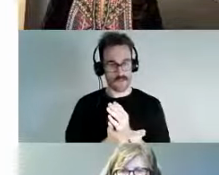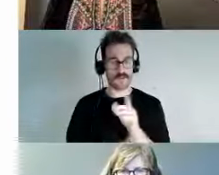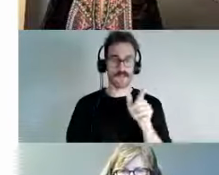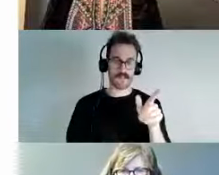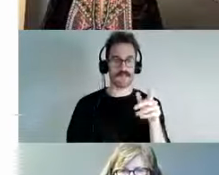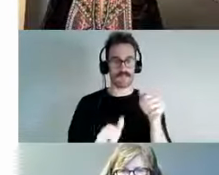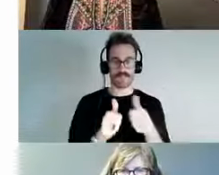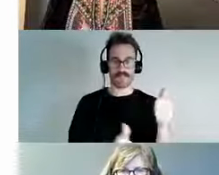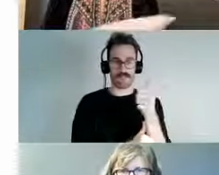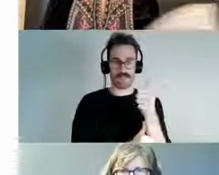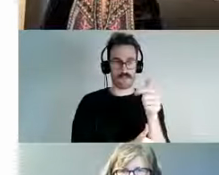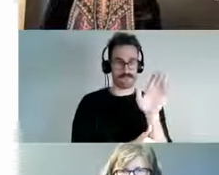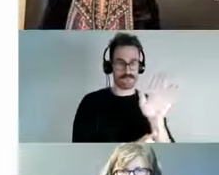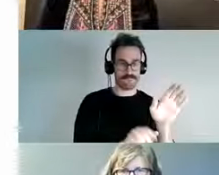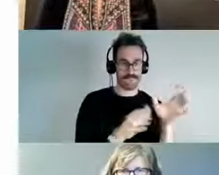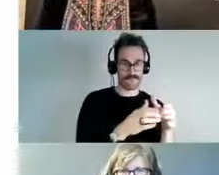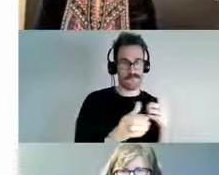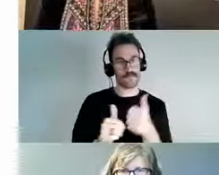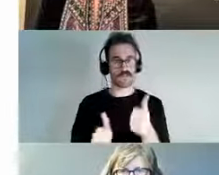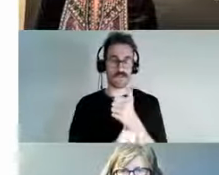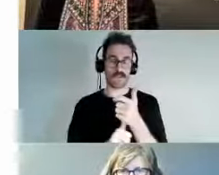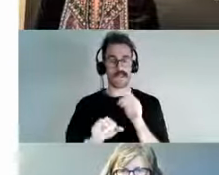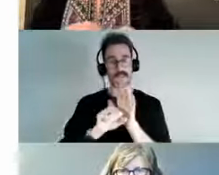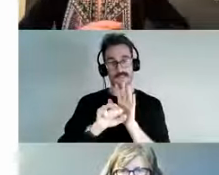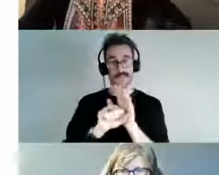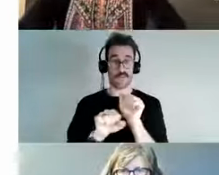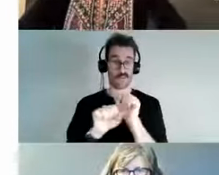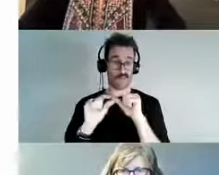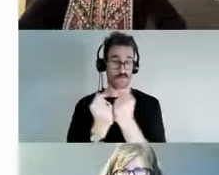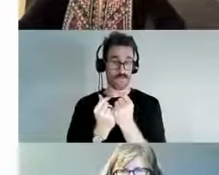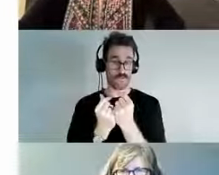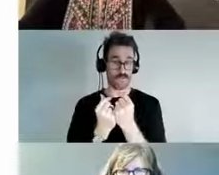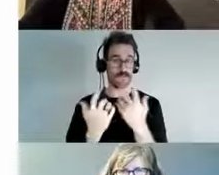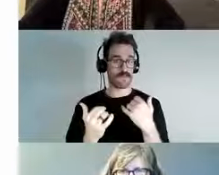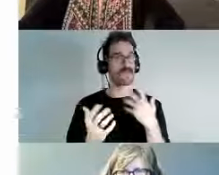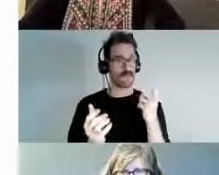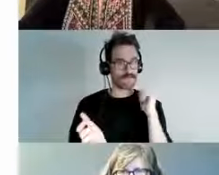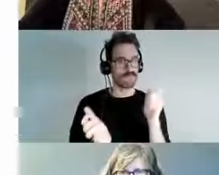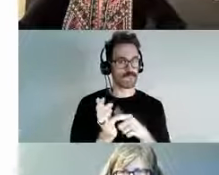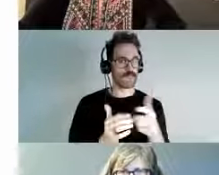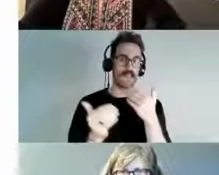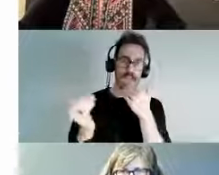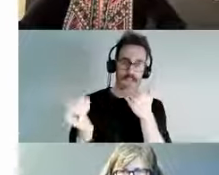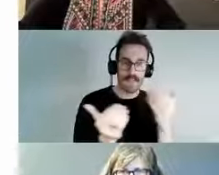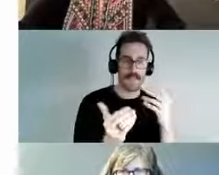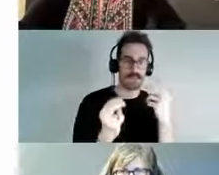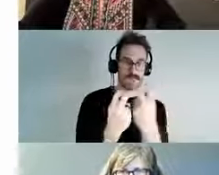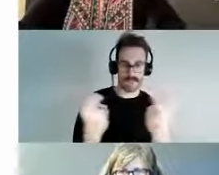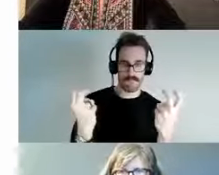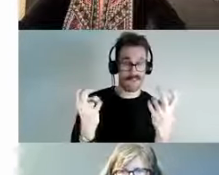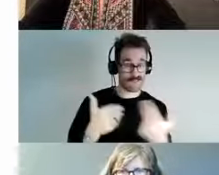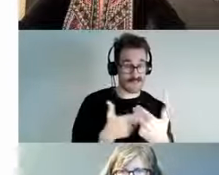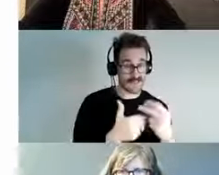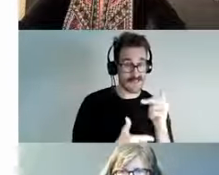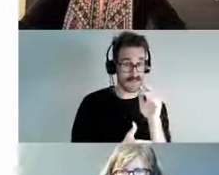mentioned, and I am the chair of the Advocacy Working Group. I really want to acknowledge and thank the other panelists, Kieran,